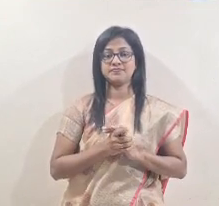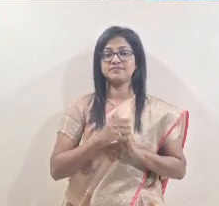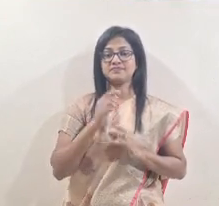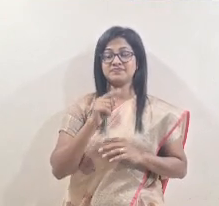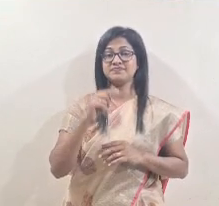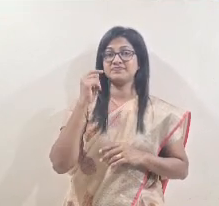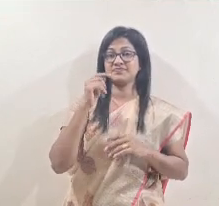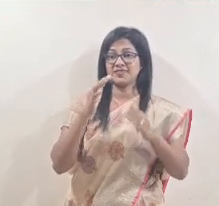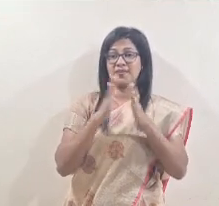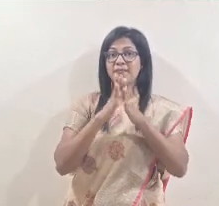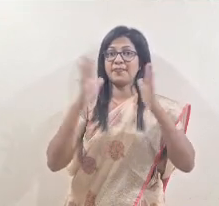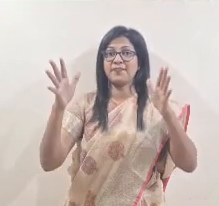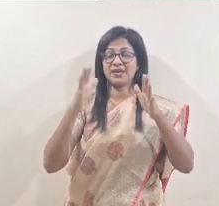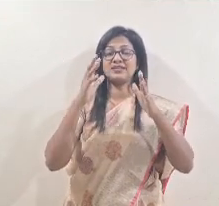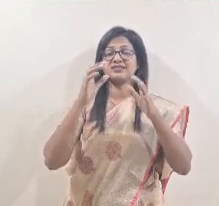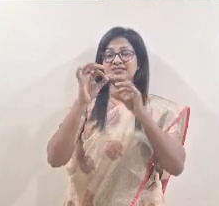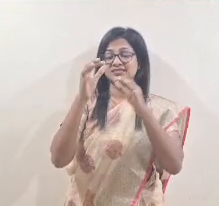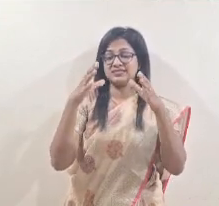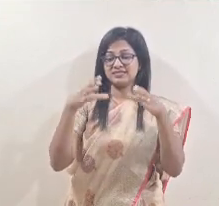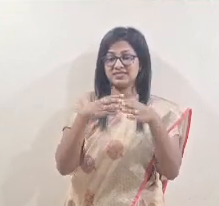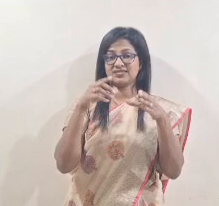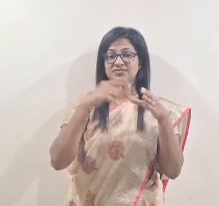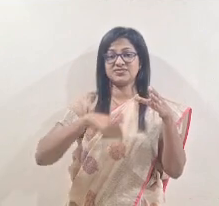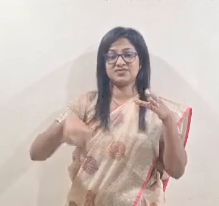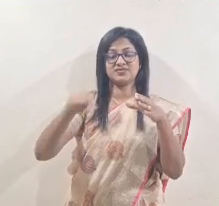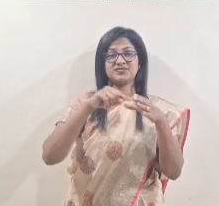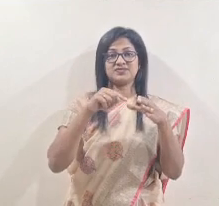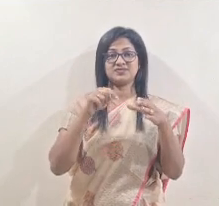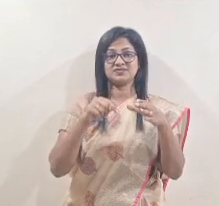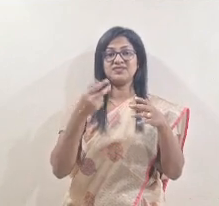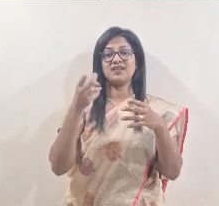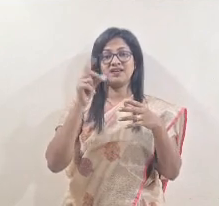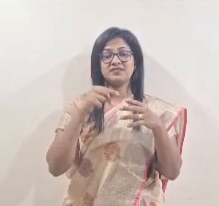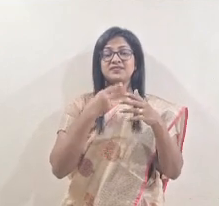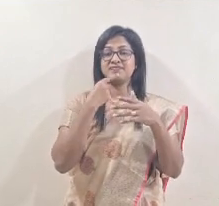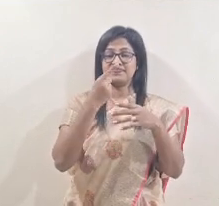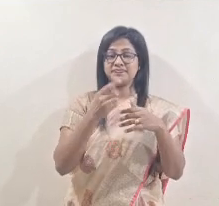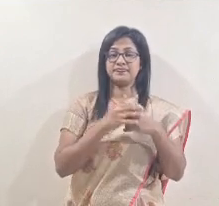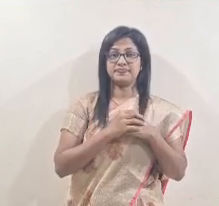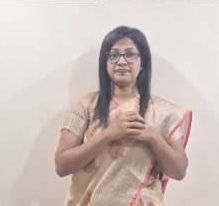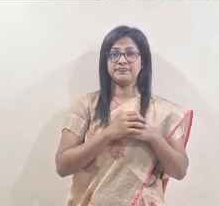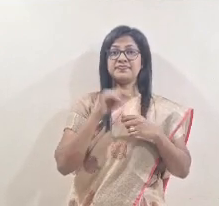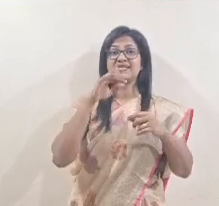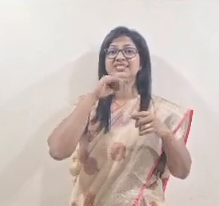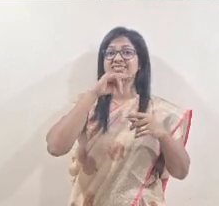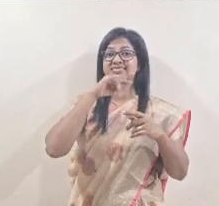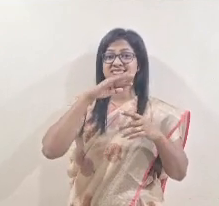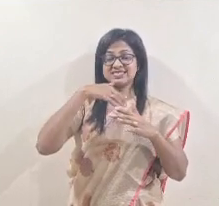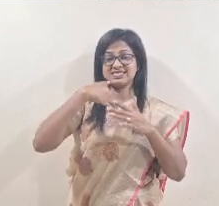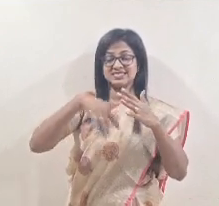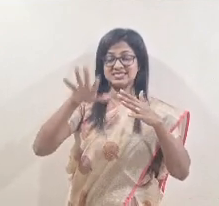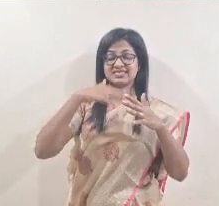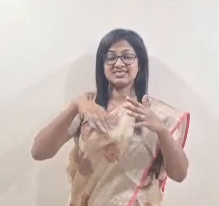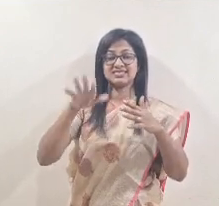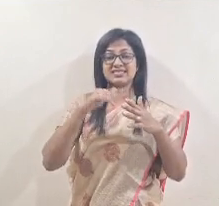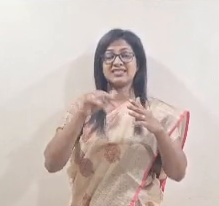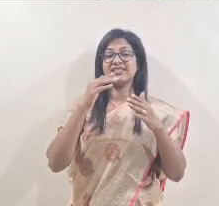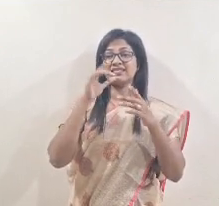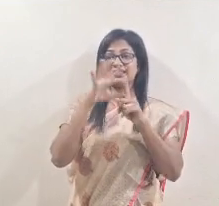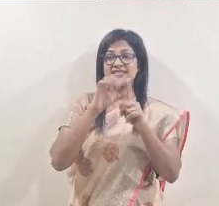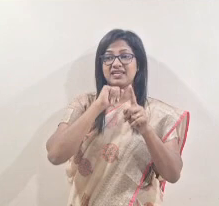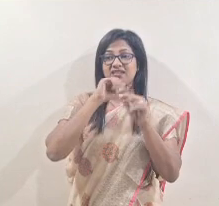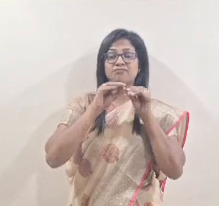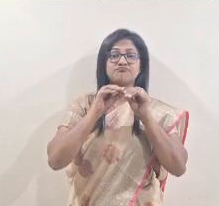In the methodology section, I'd like to say that once again that the emission are distributed over the